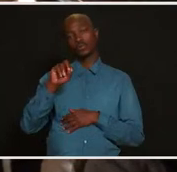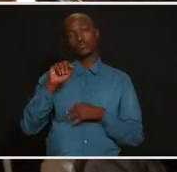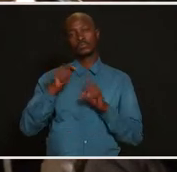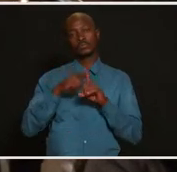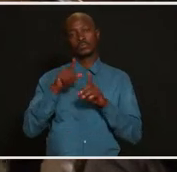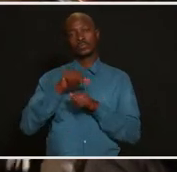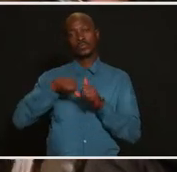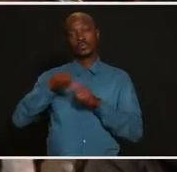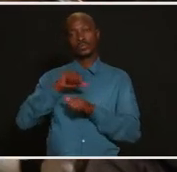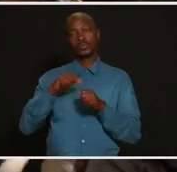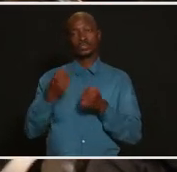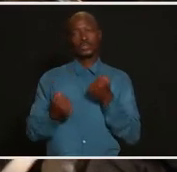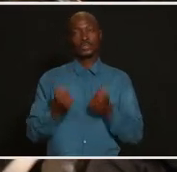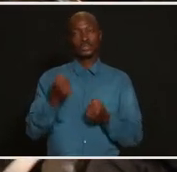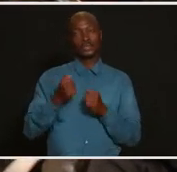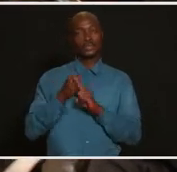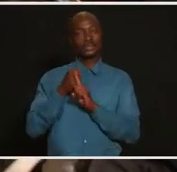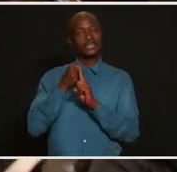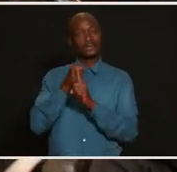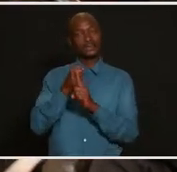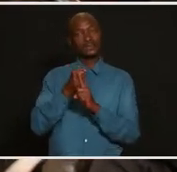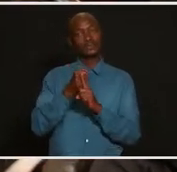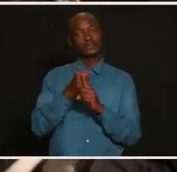social justice activist